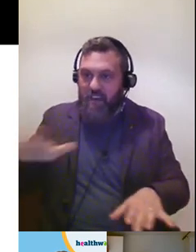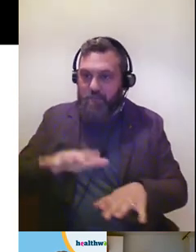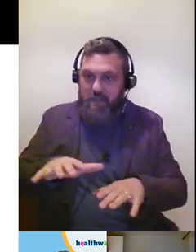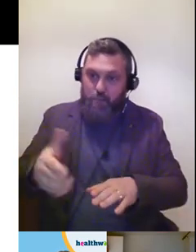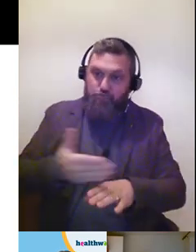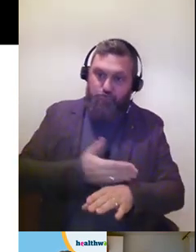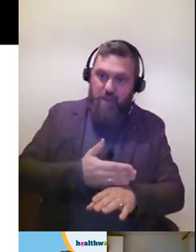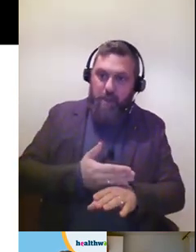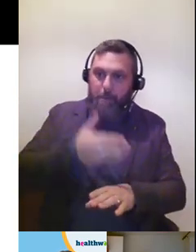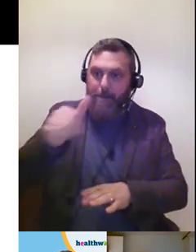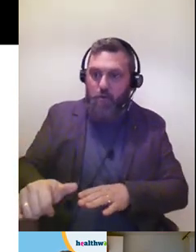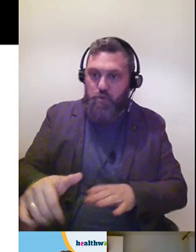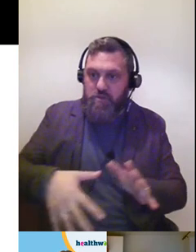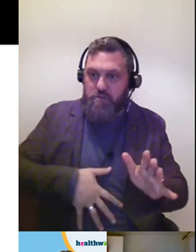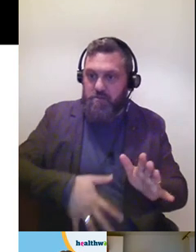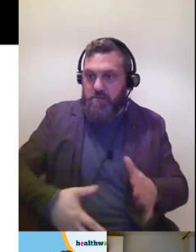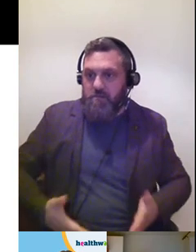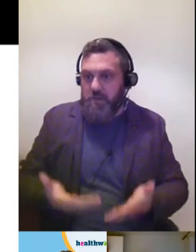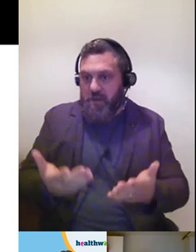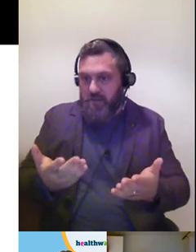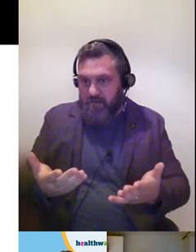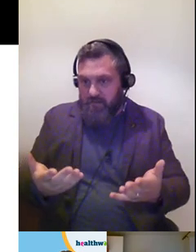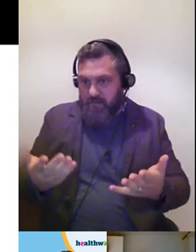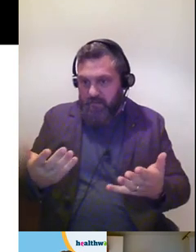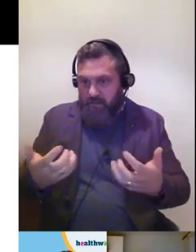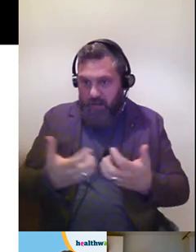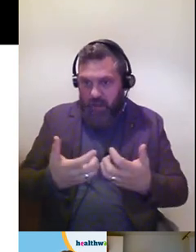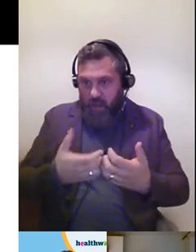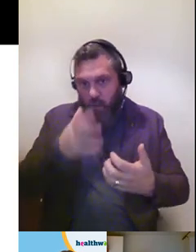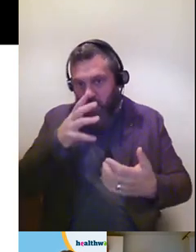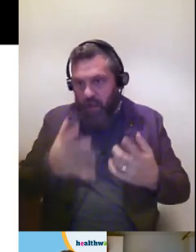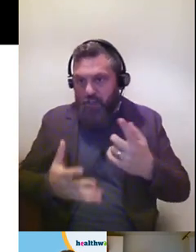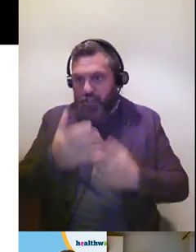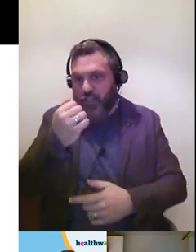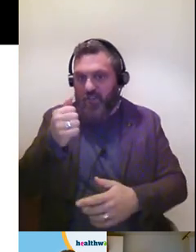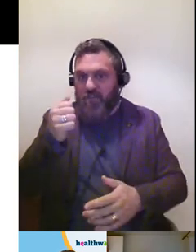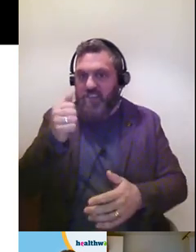well, in designing how the Start Well priorities will be realised.